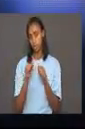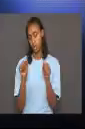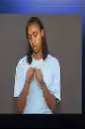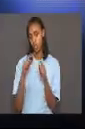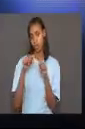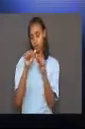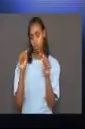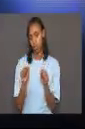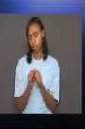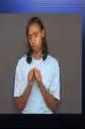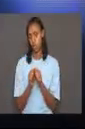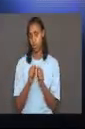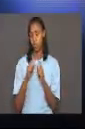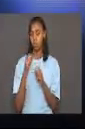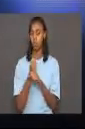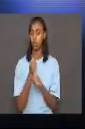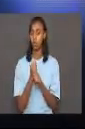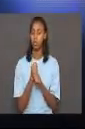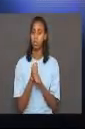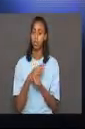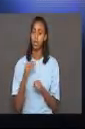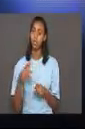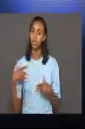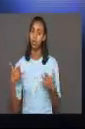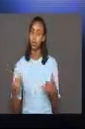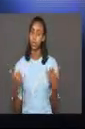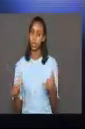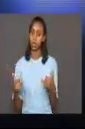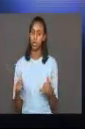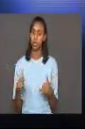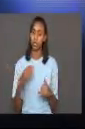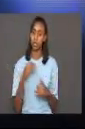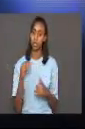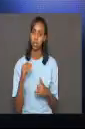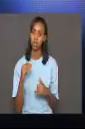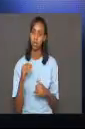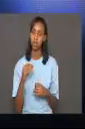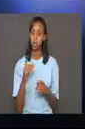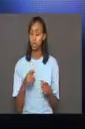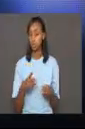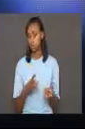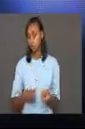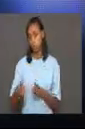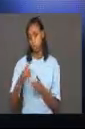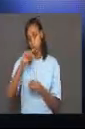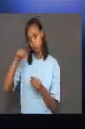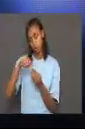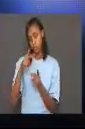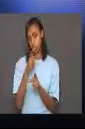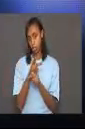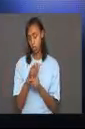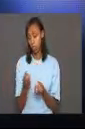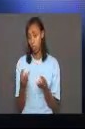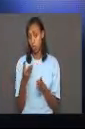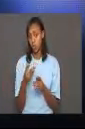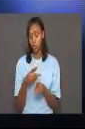with greater ease to work and play, and ring roads will keep most of